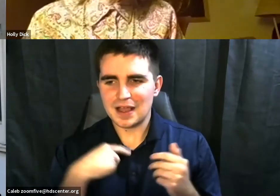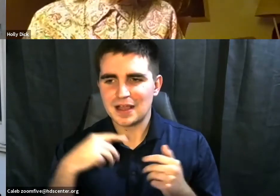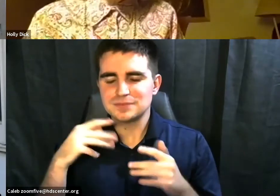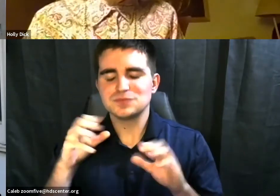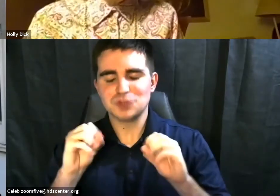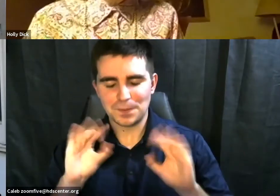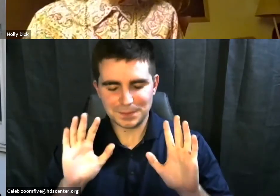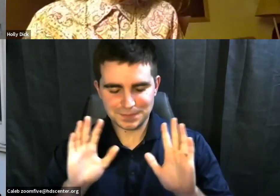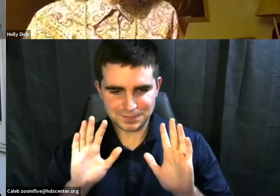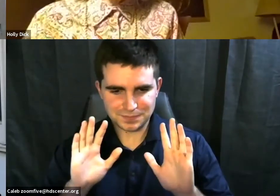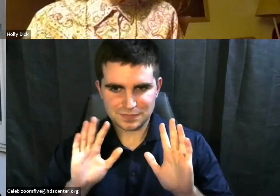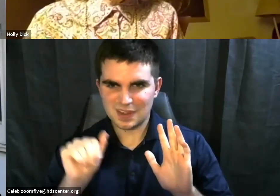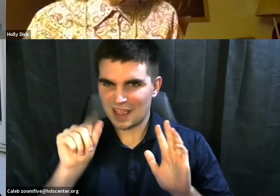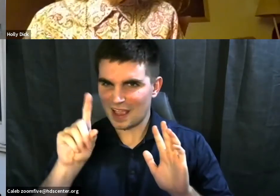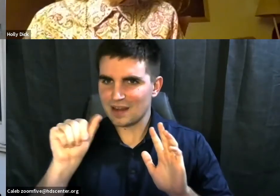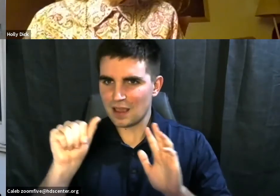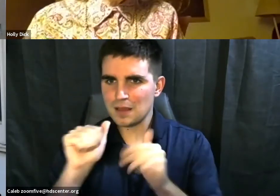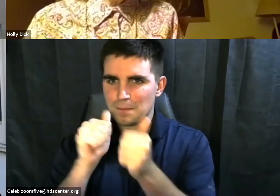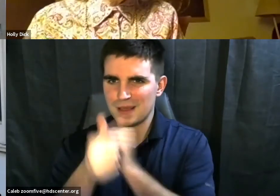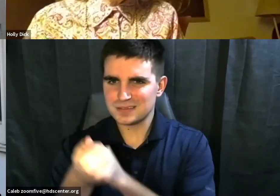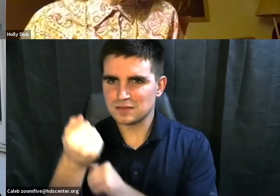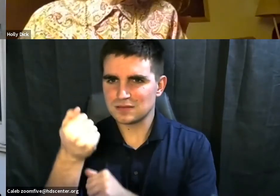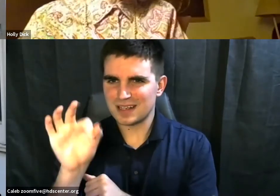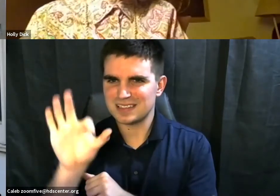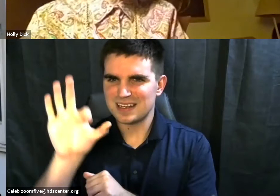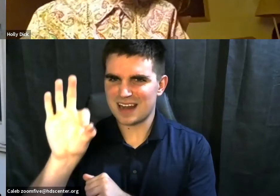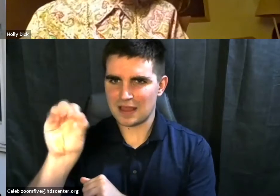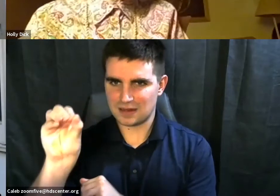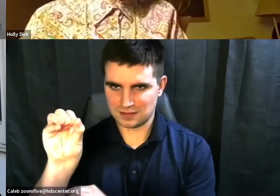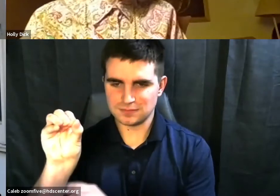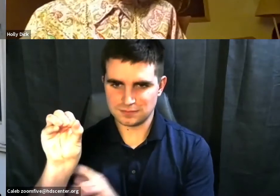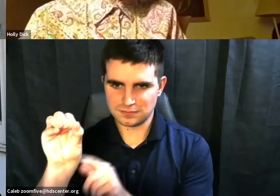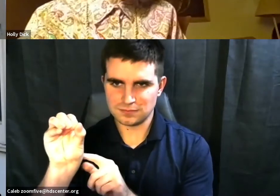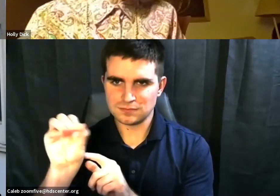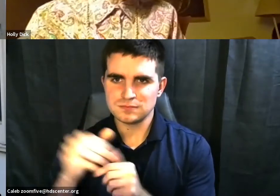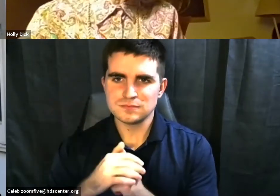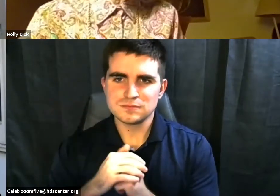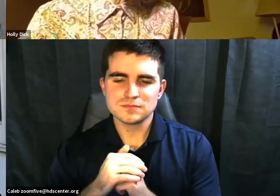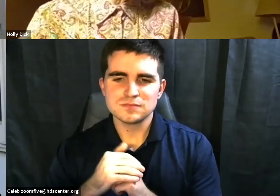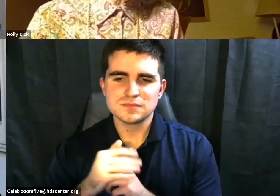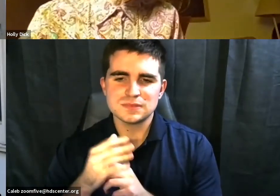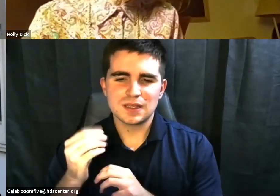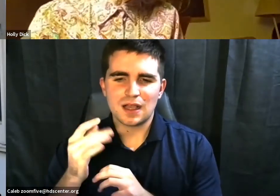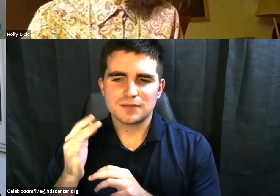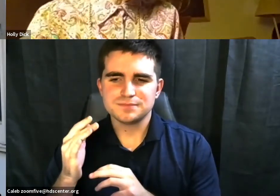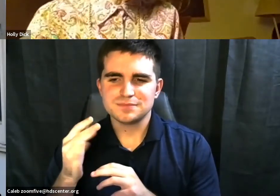so the ADA passed in 1990, and